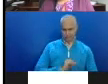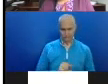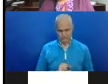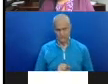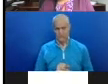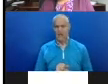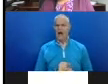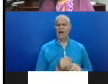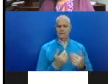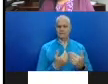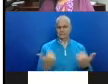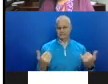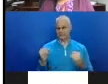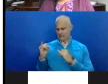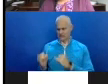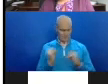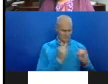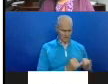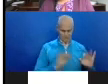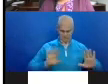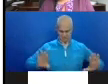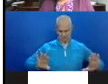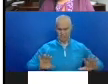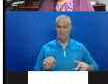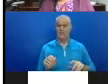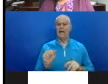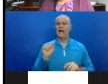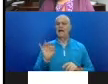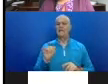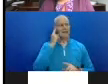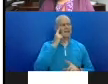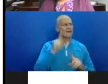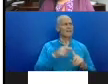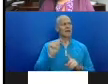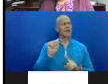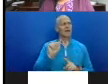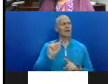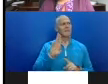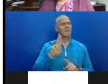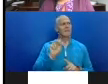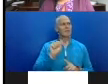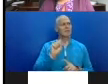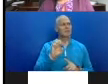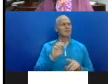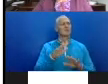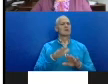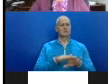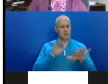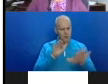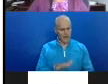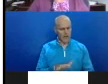because and what I'm thinking about is, I mean, if they thought of it in terms of abuse and we're actually slowing it down and looking at